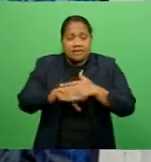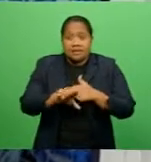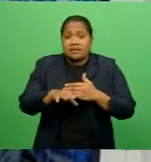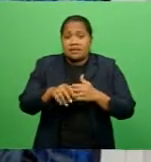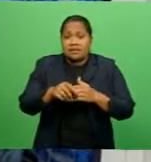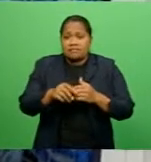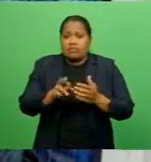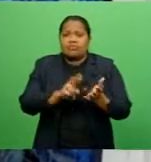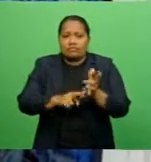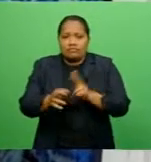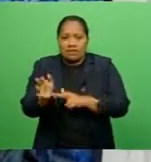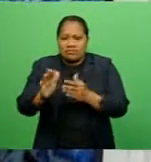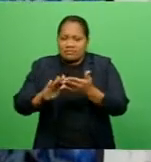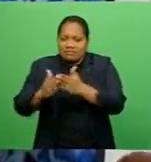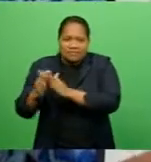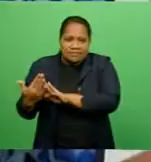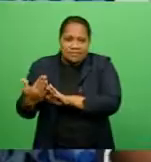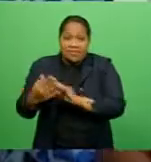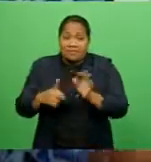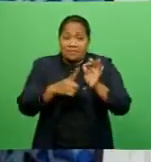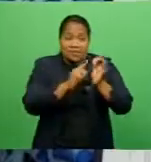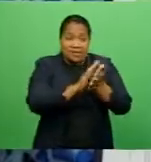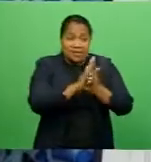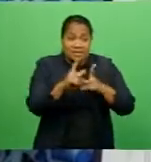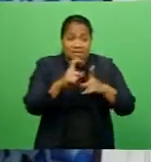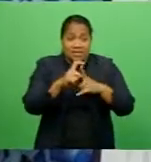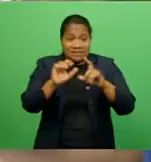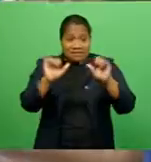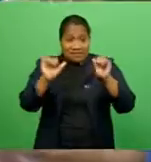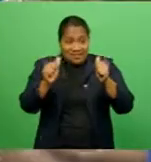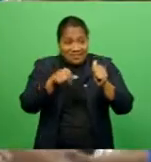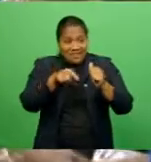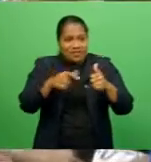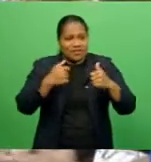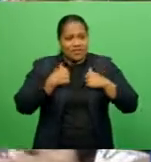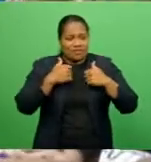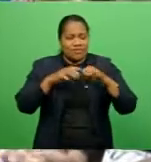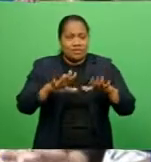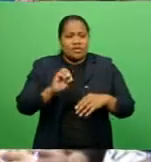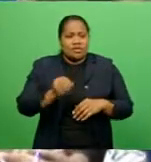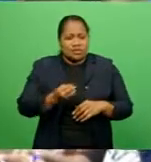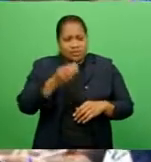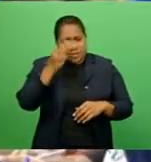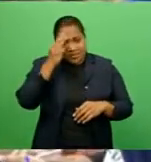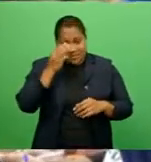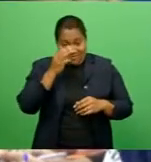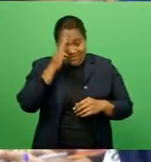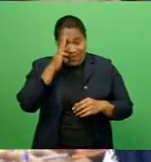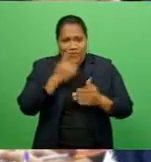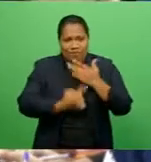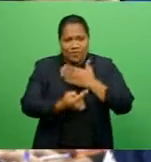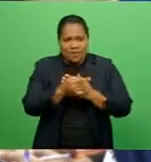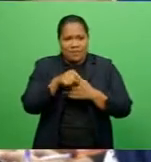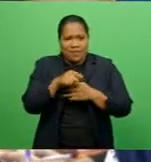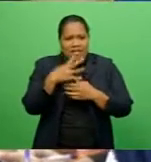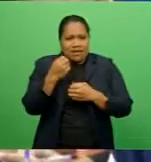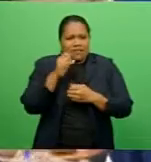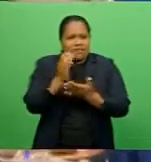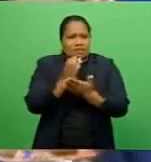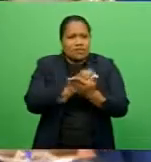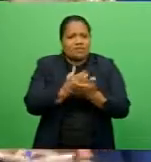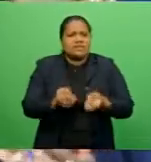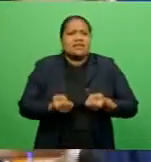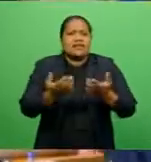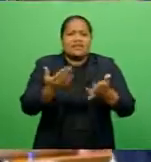in 2011, this mother of three spearheaded a team to review and upgrade courses offered at FNU School of Nursing,